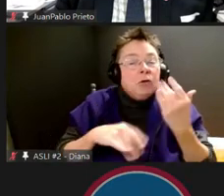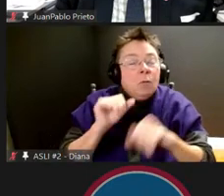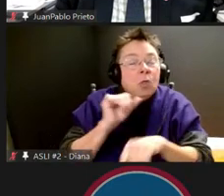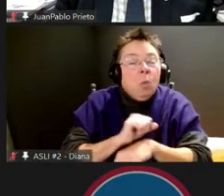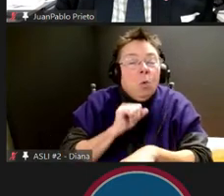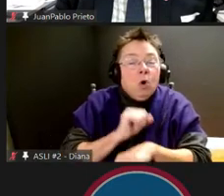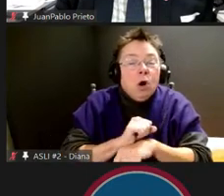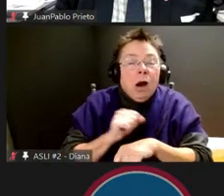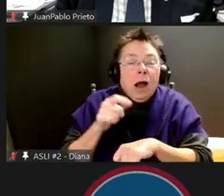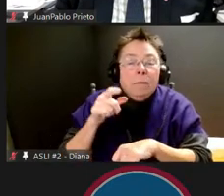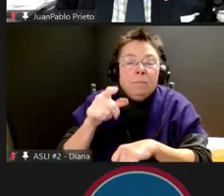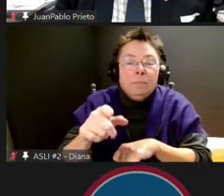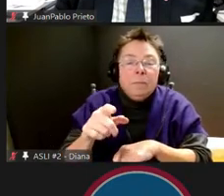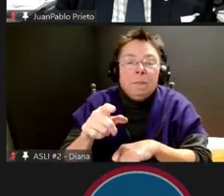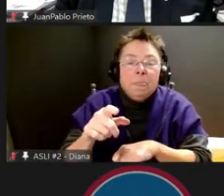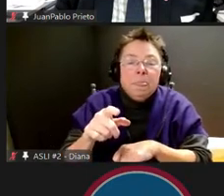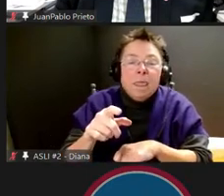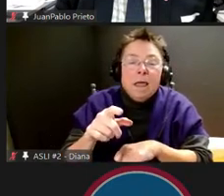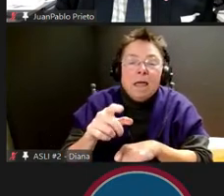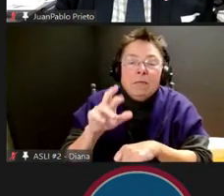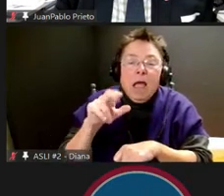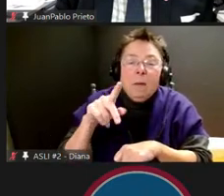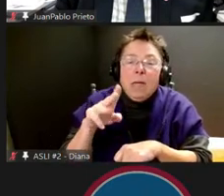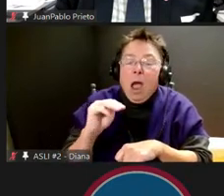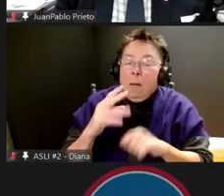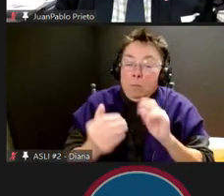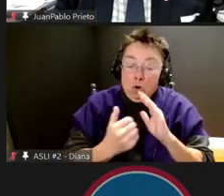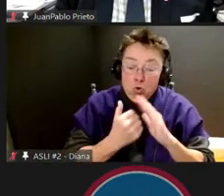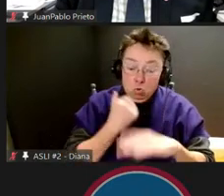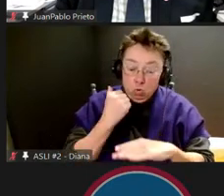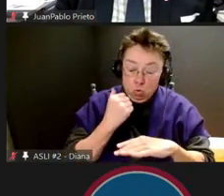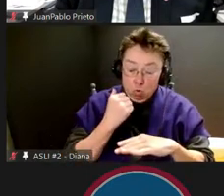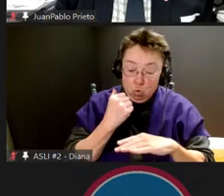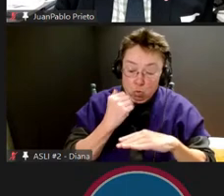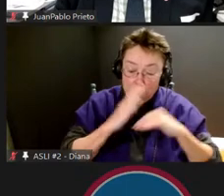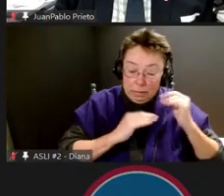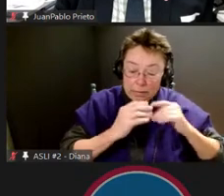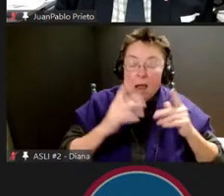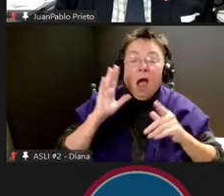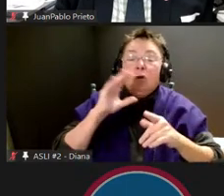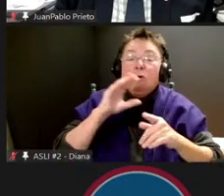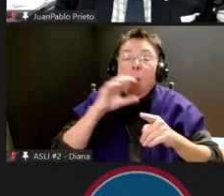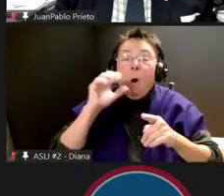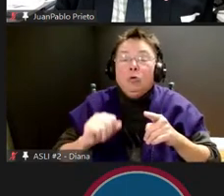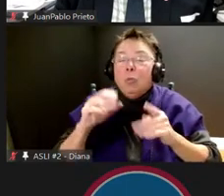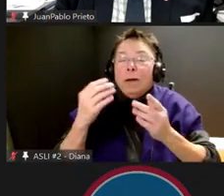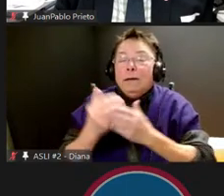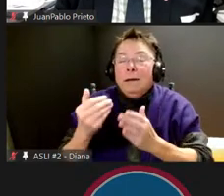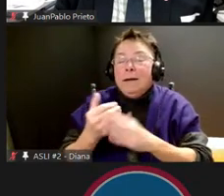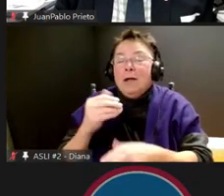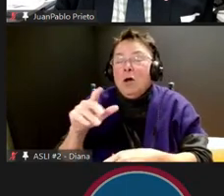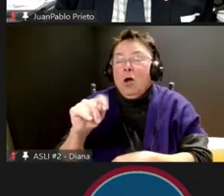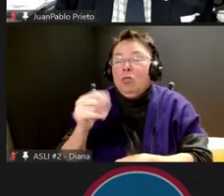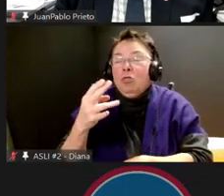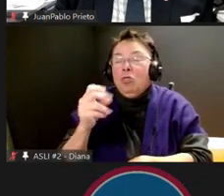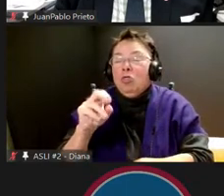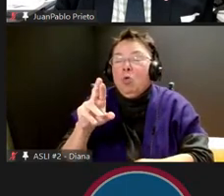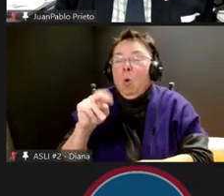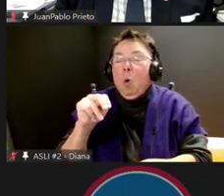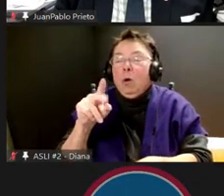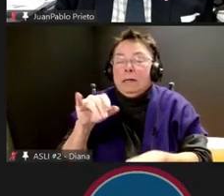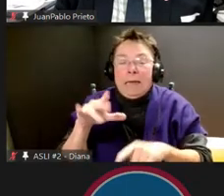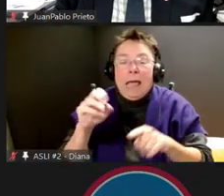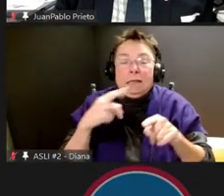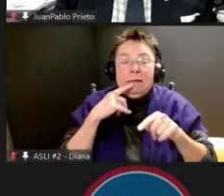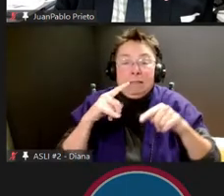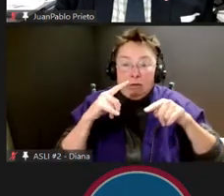So this is actually where we transition from the new structure to the old embankment near Thorndale. And this is up near Ardmore, where they're actually have